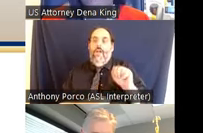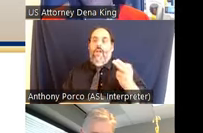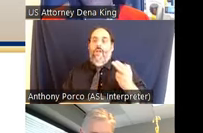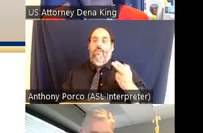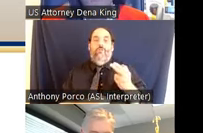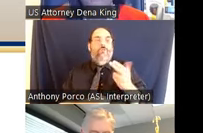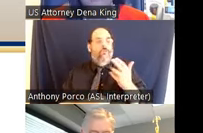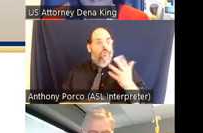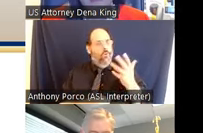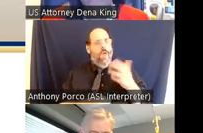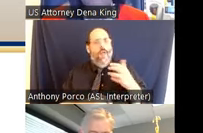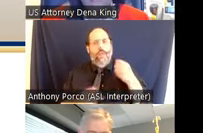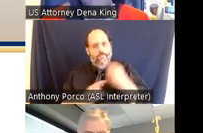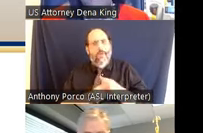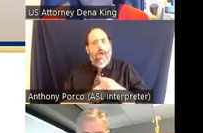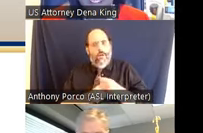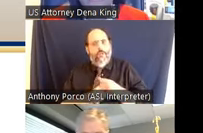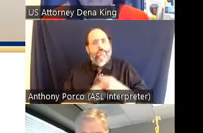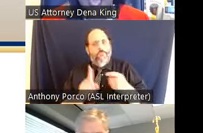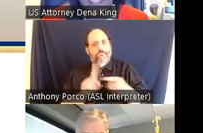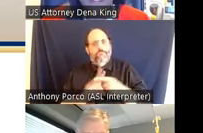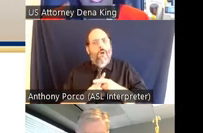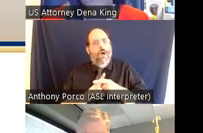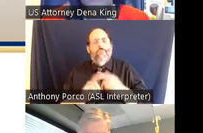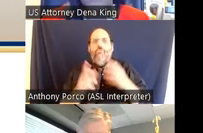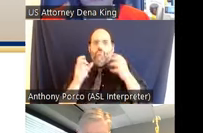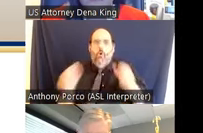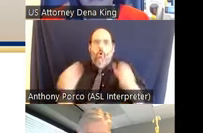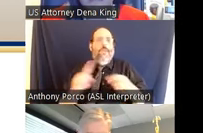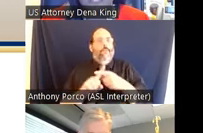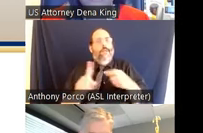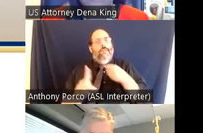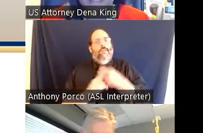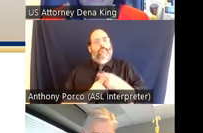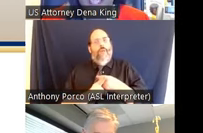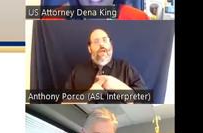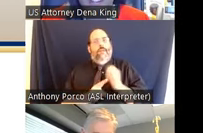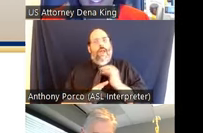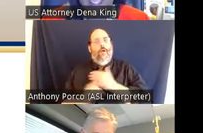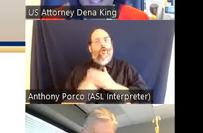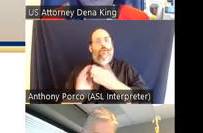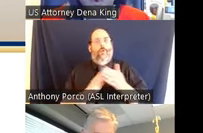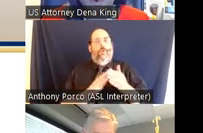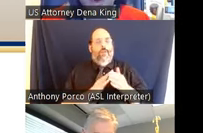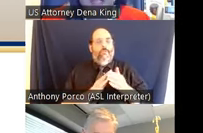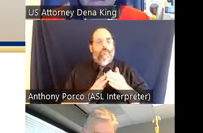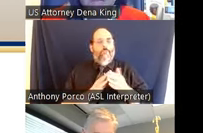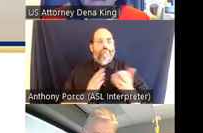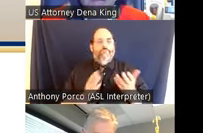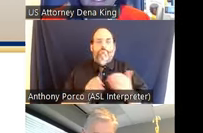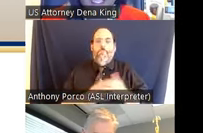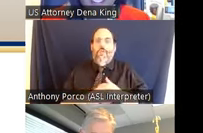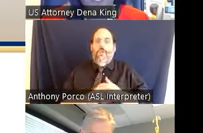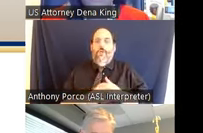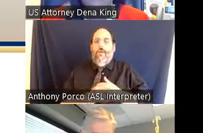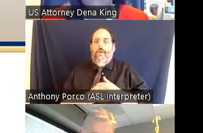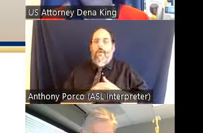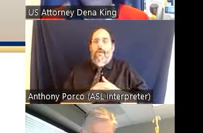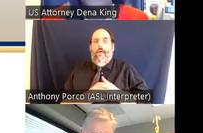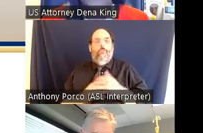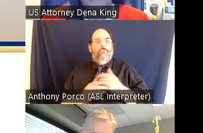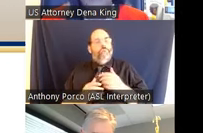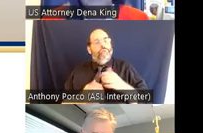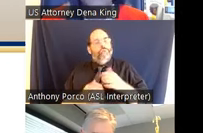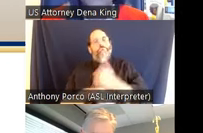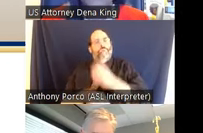an overwhelmingly positive impact in the communities that participated in the program. It helped